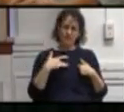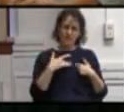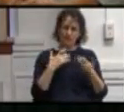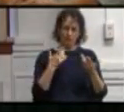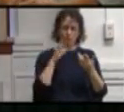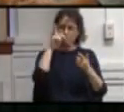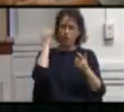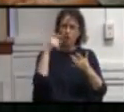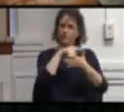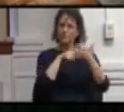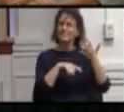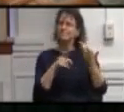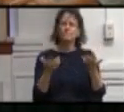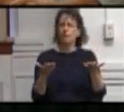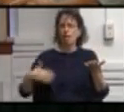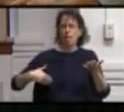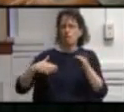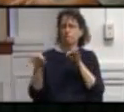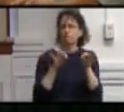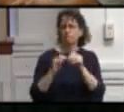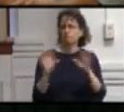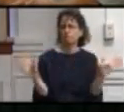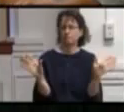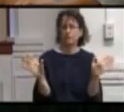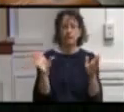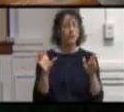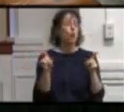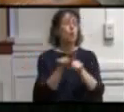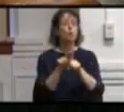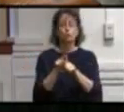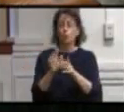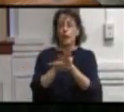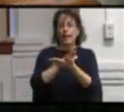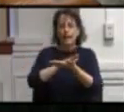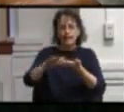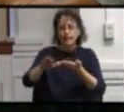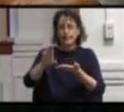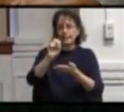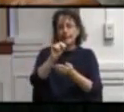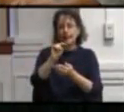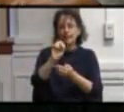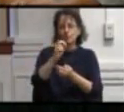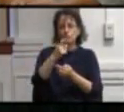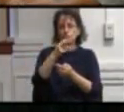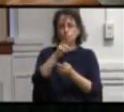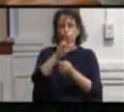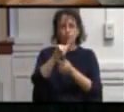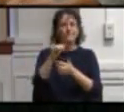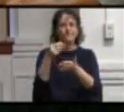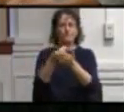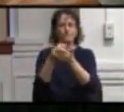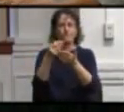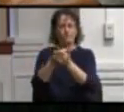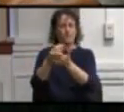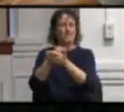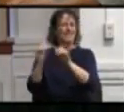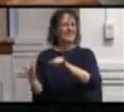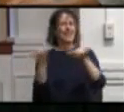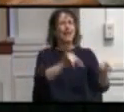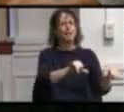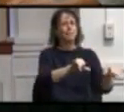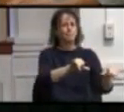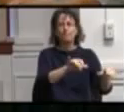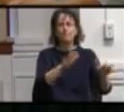this loan money, and also with respect to the clean energy funds, I don't think that we've really done that. And there